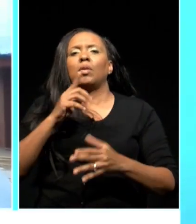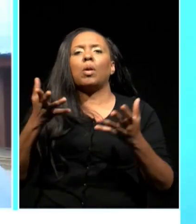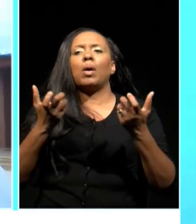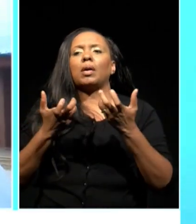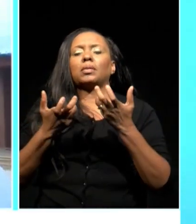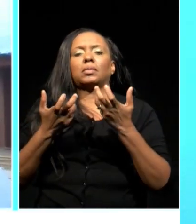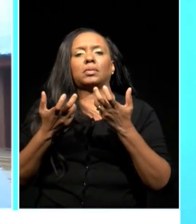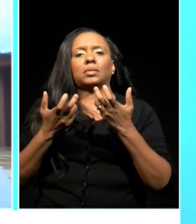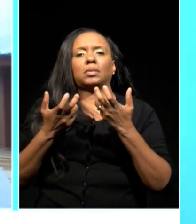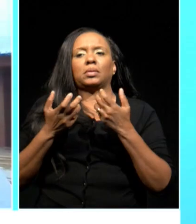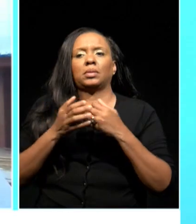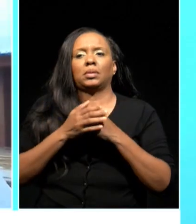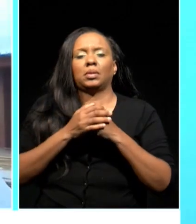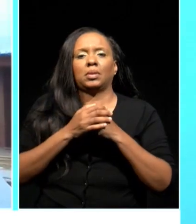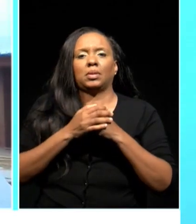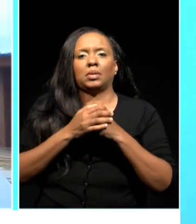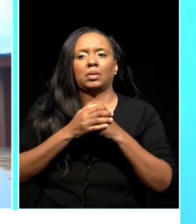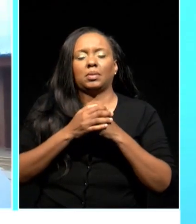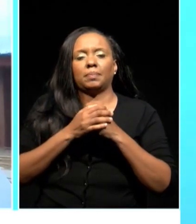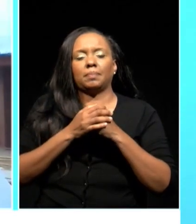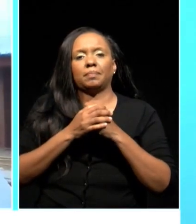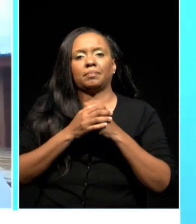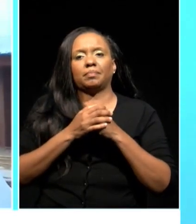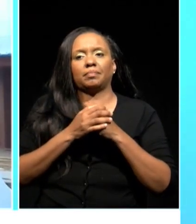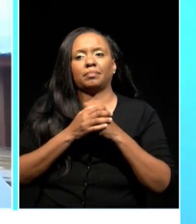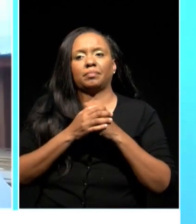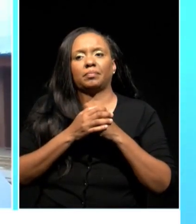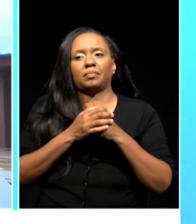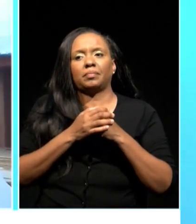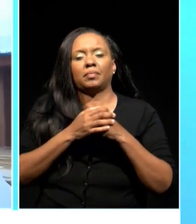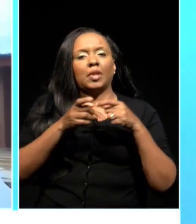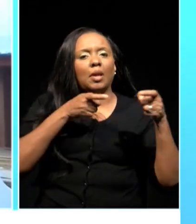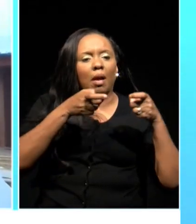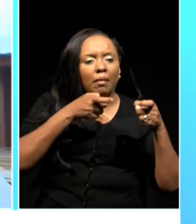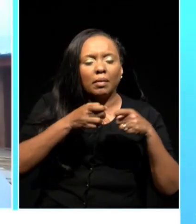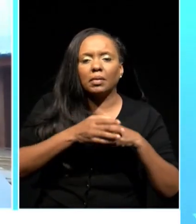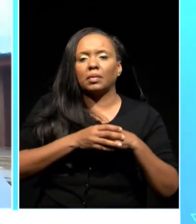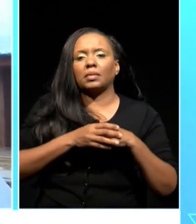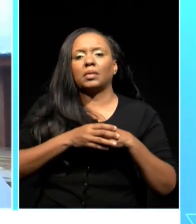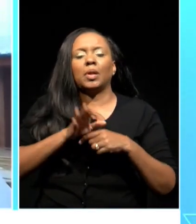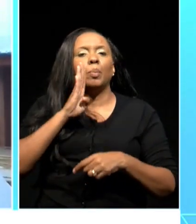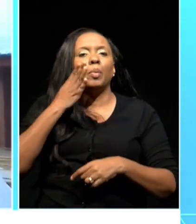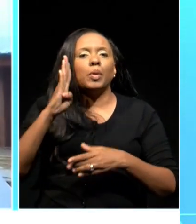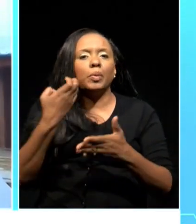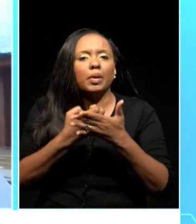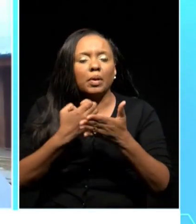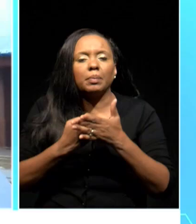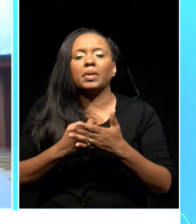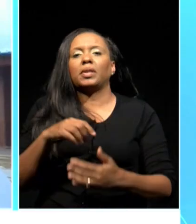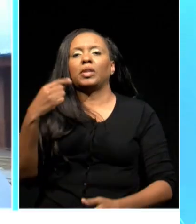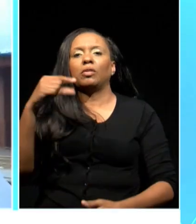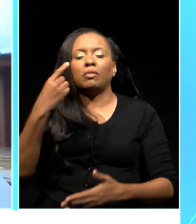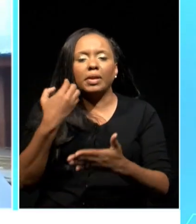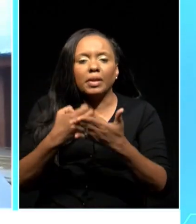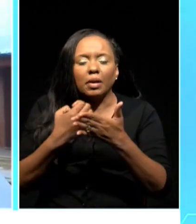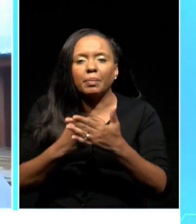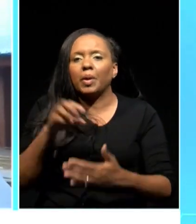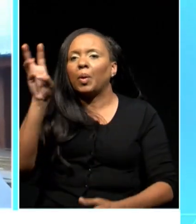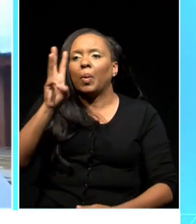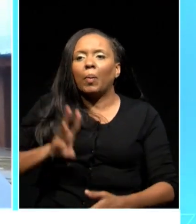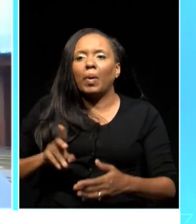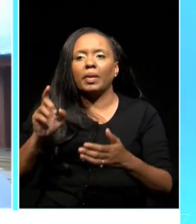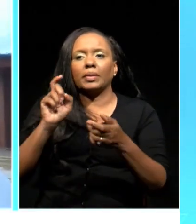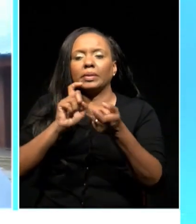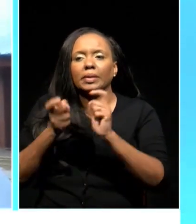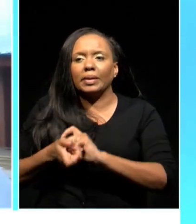both the governance issue, the issues of blue economy and green economy, climate change, and